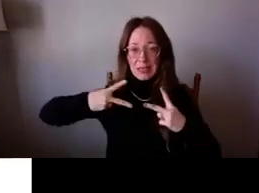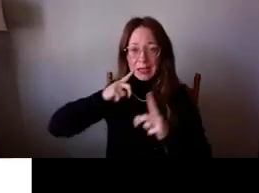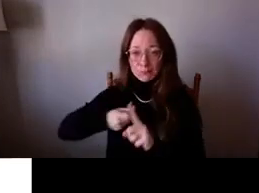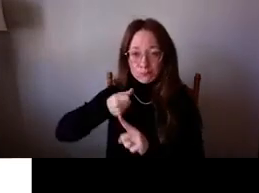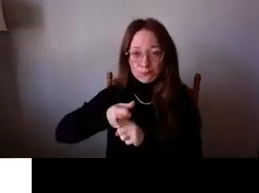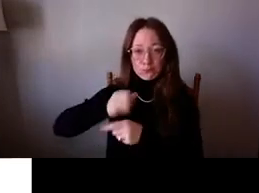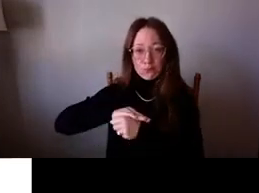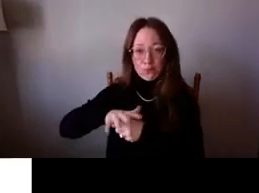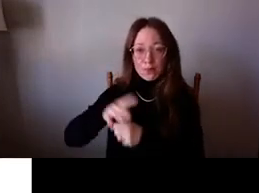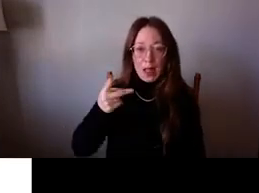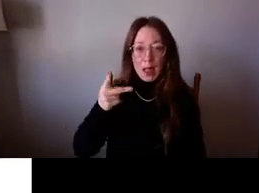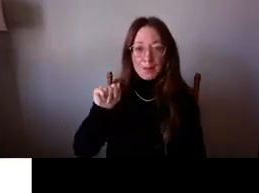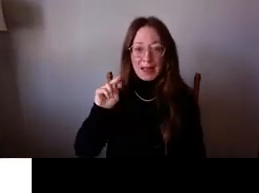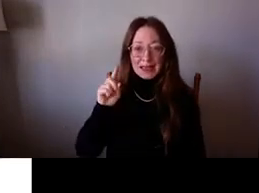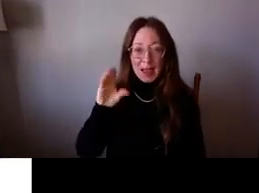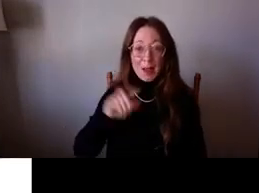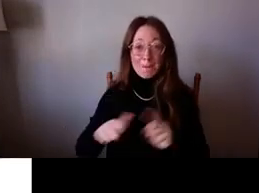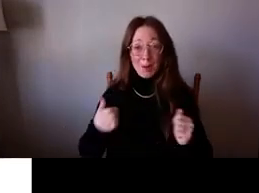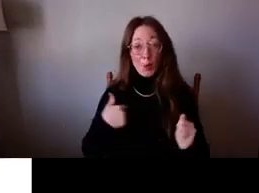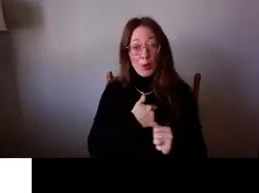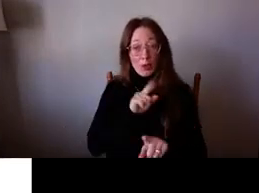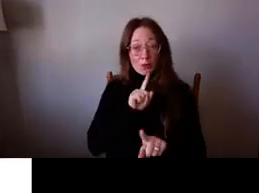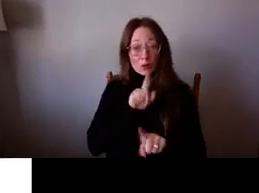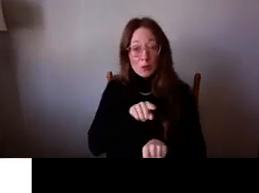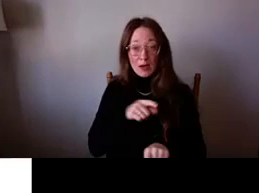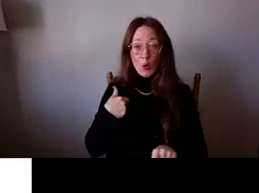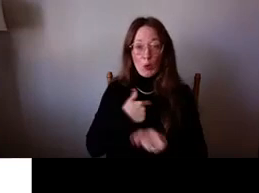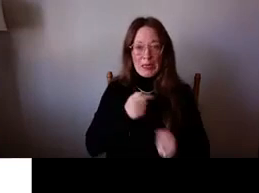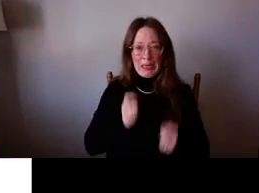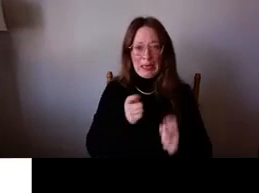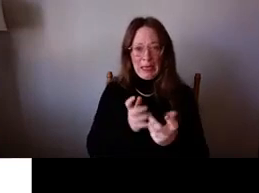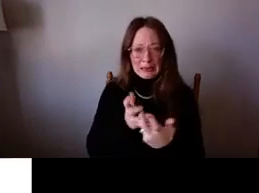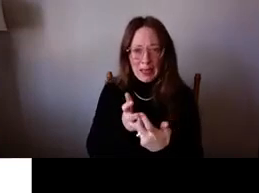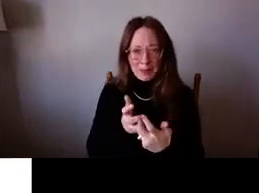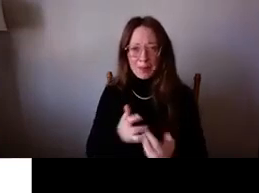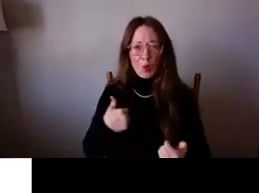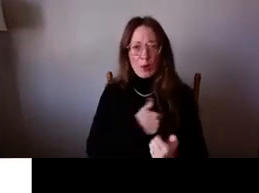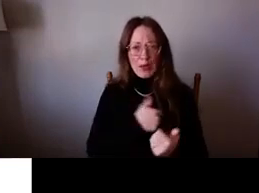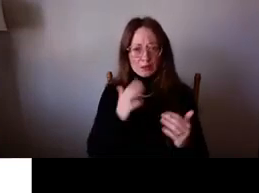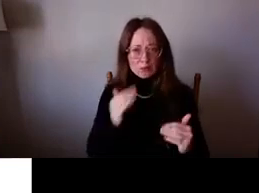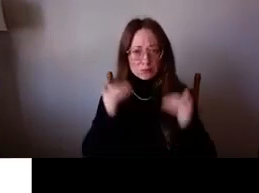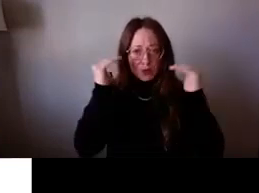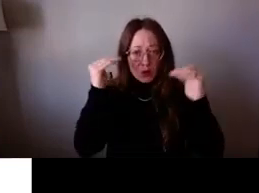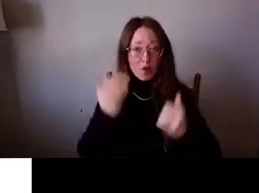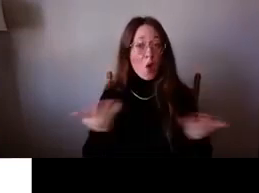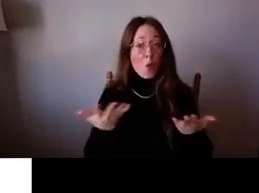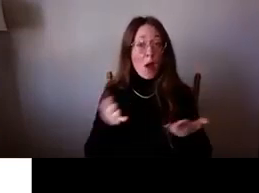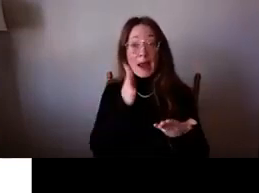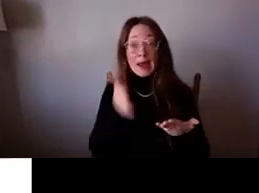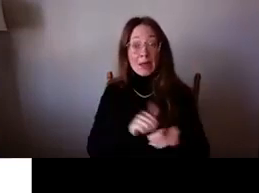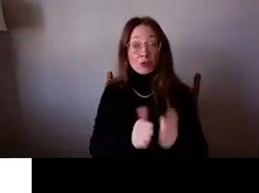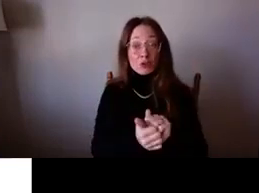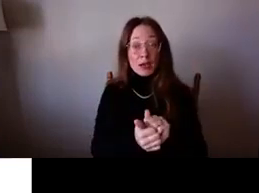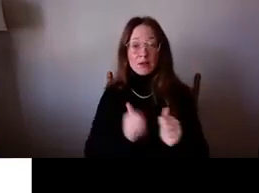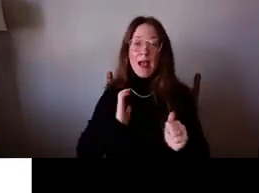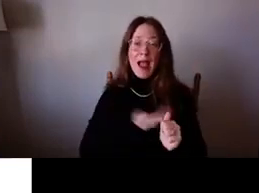keep improving. We need to adapt and make changes. But one thing that never changes is the basic purpose of our programs